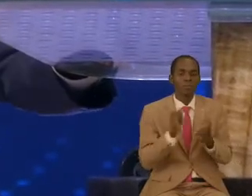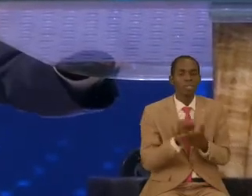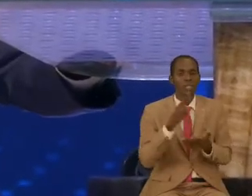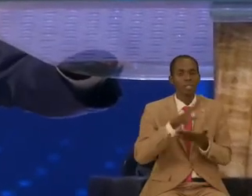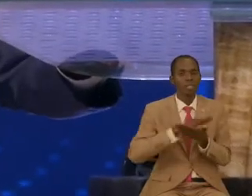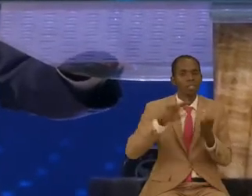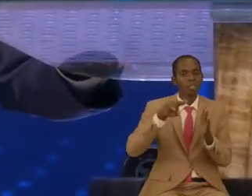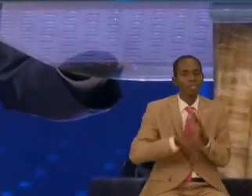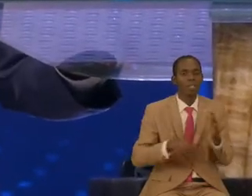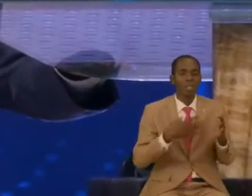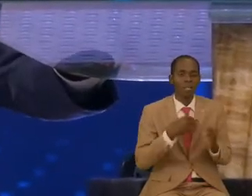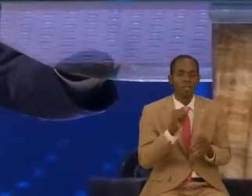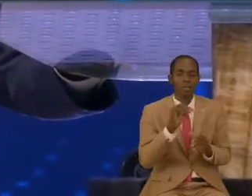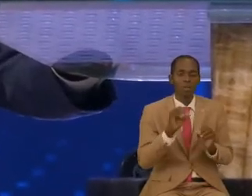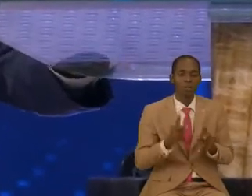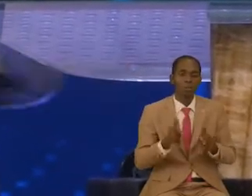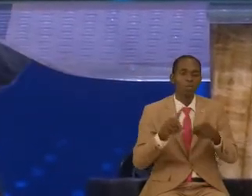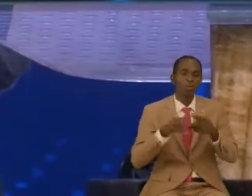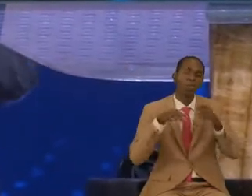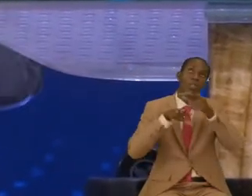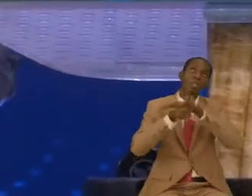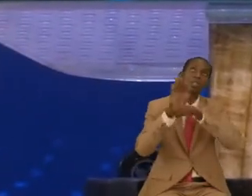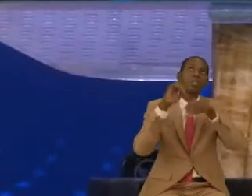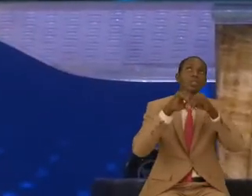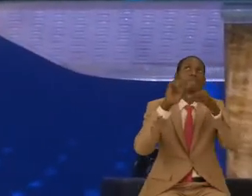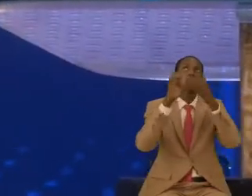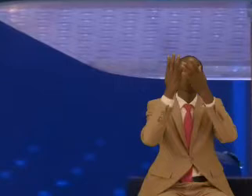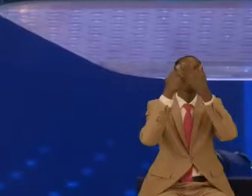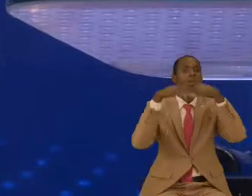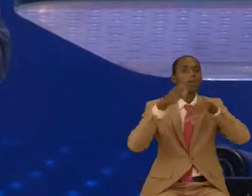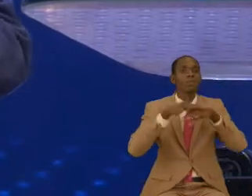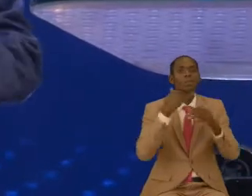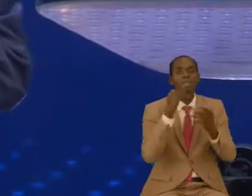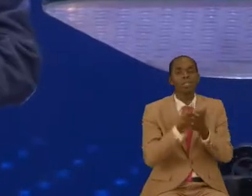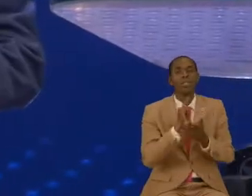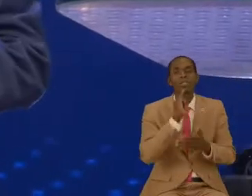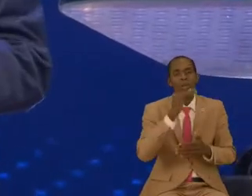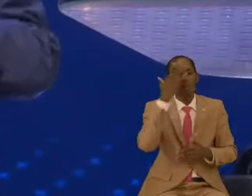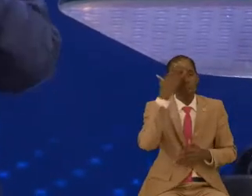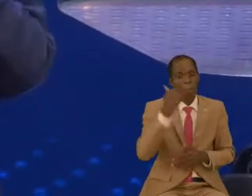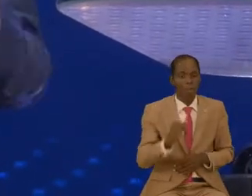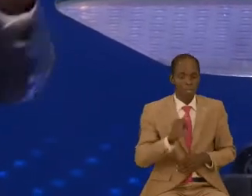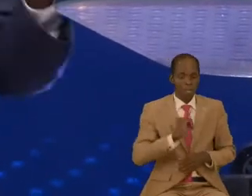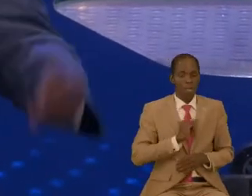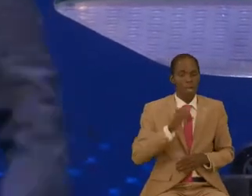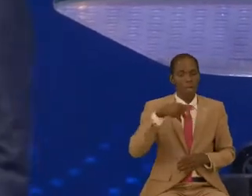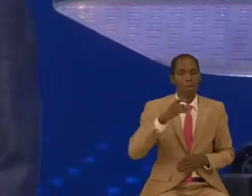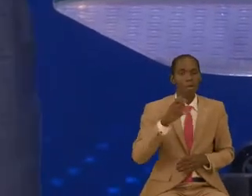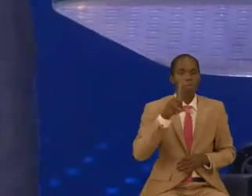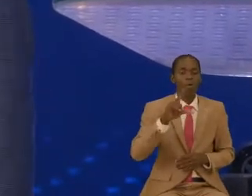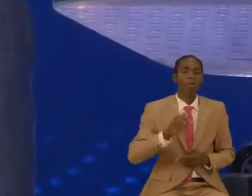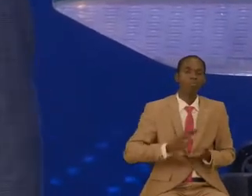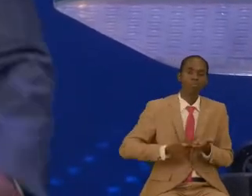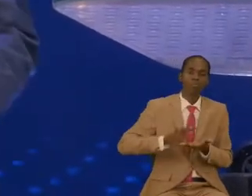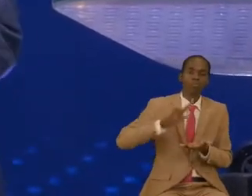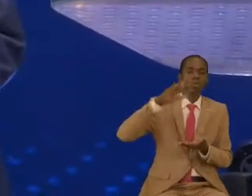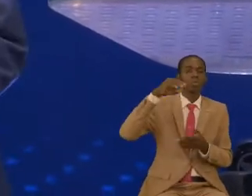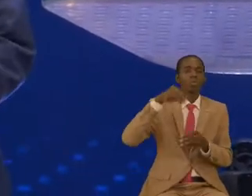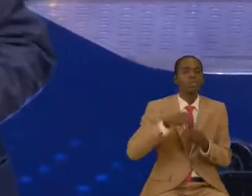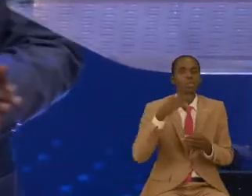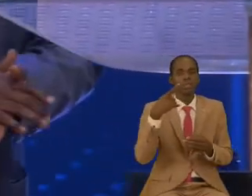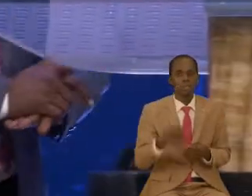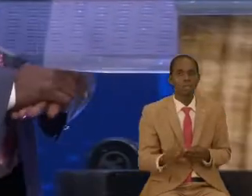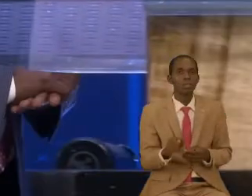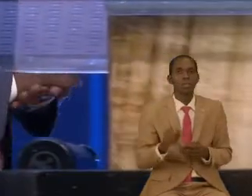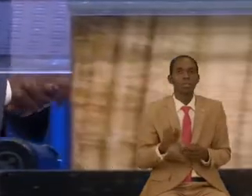righteousness, and entrance into heaven. He said, that's why I glory in the cause of